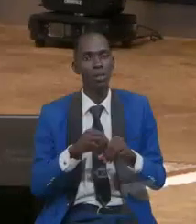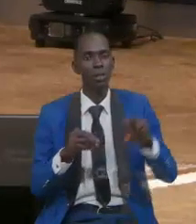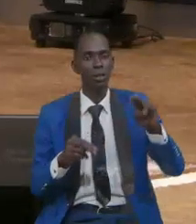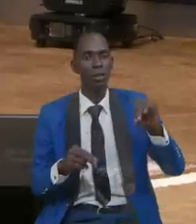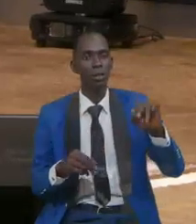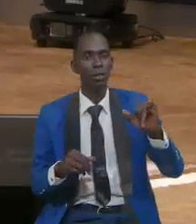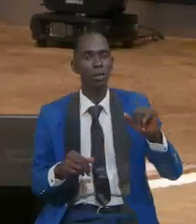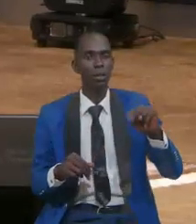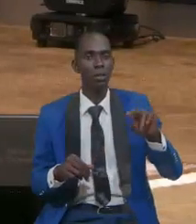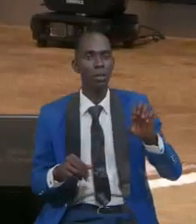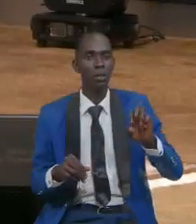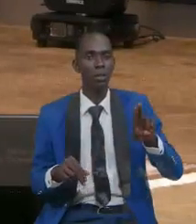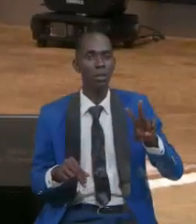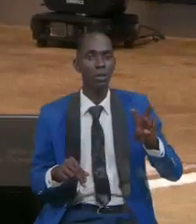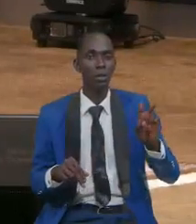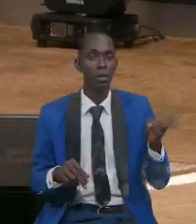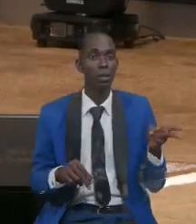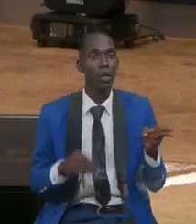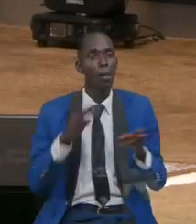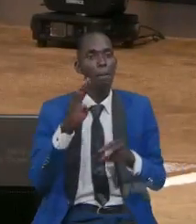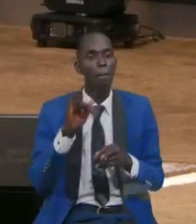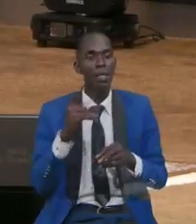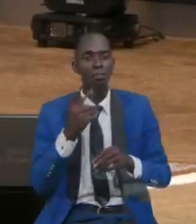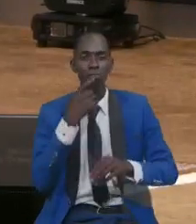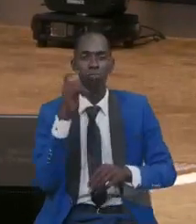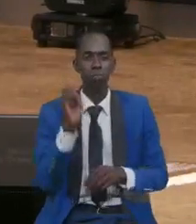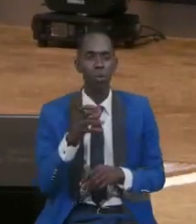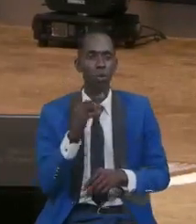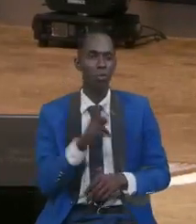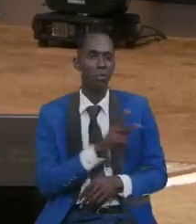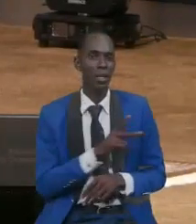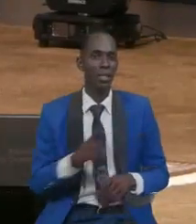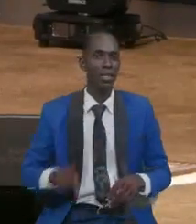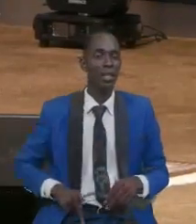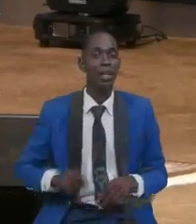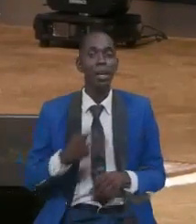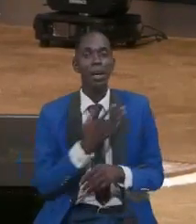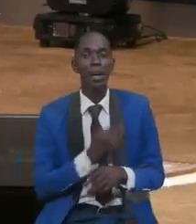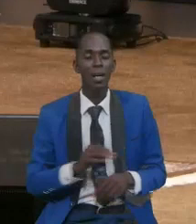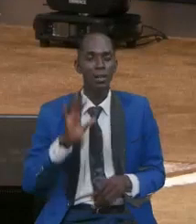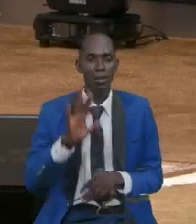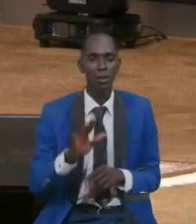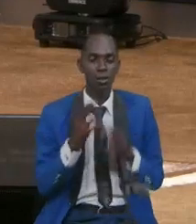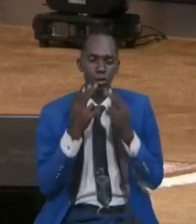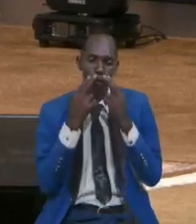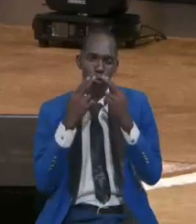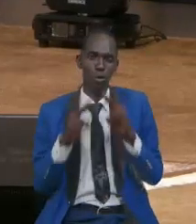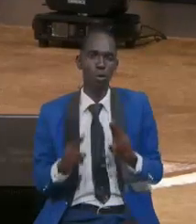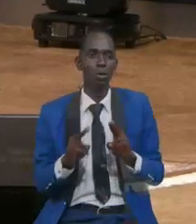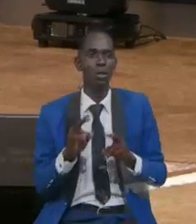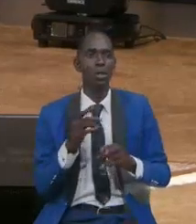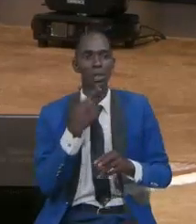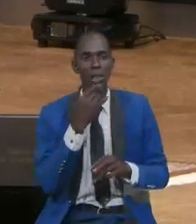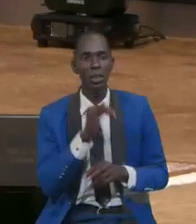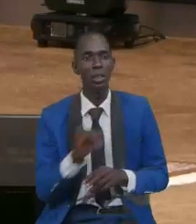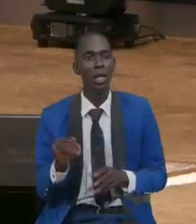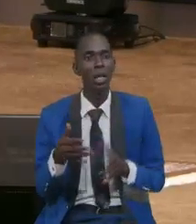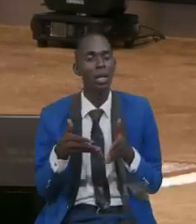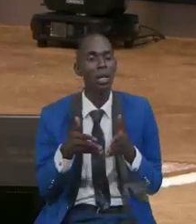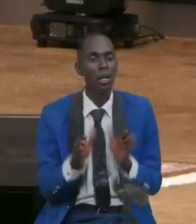by the decree of the king and his nobles, saying,